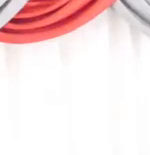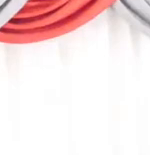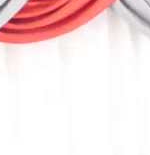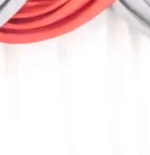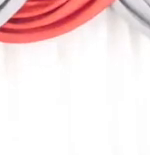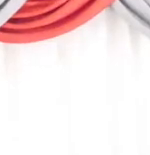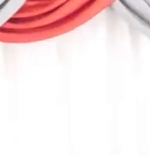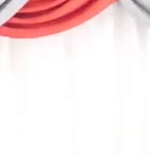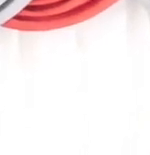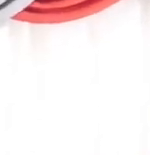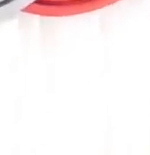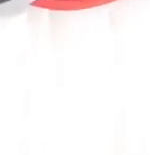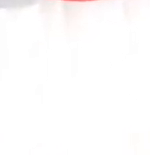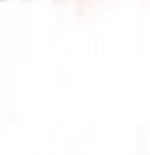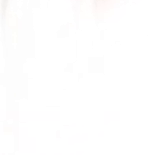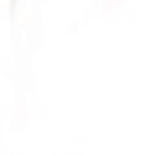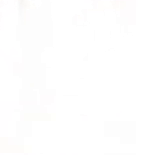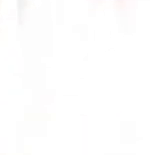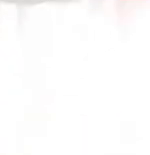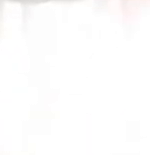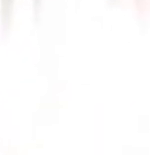Pastor Webster,